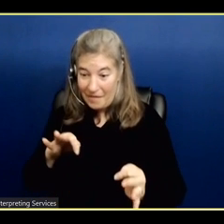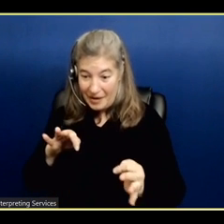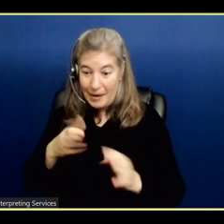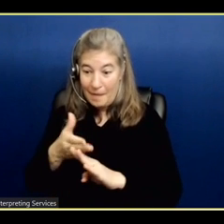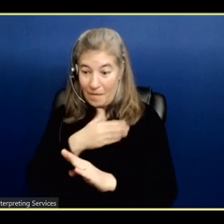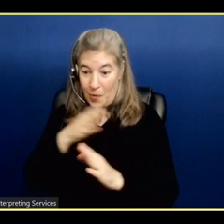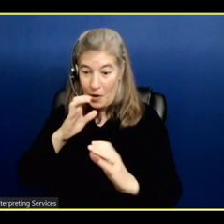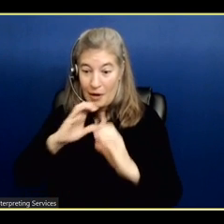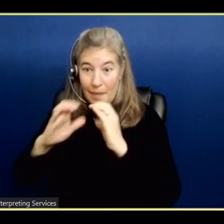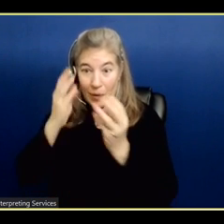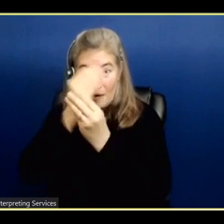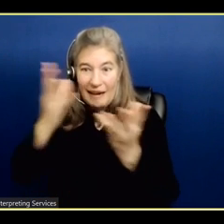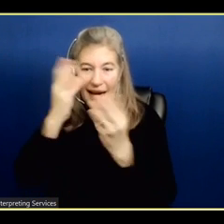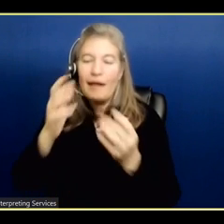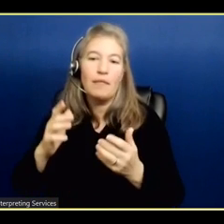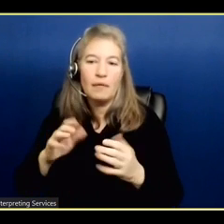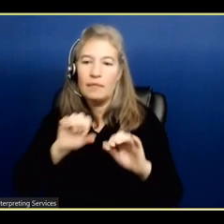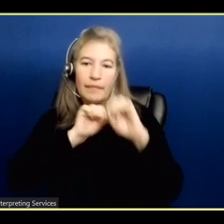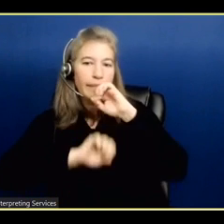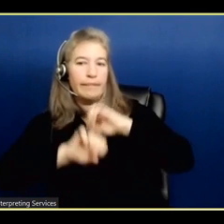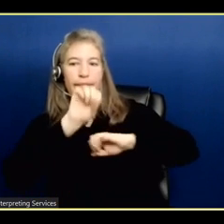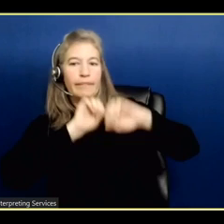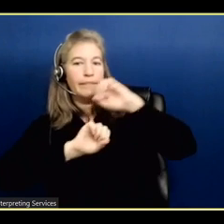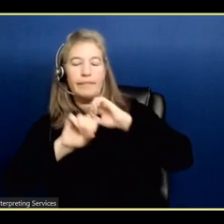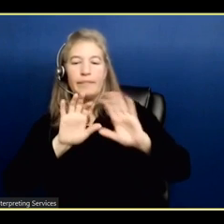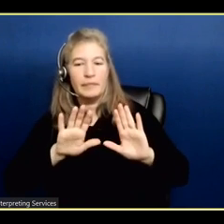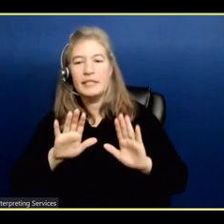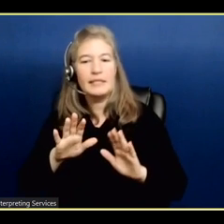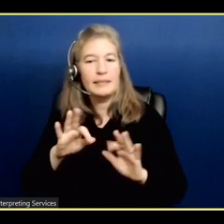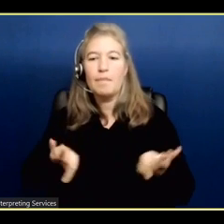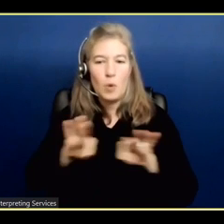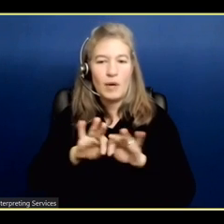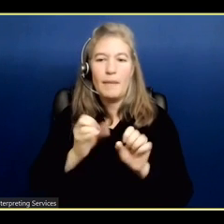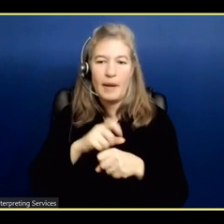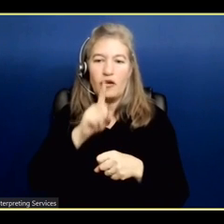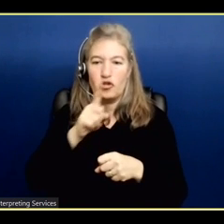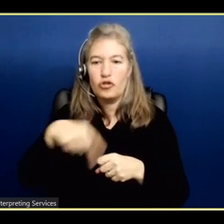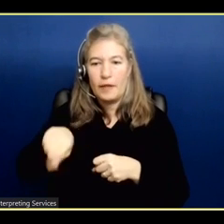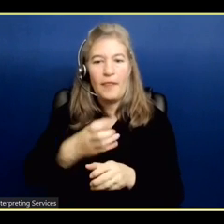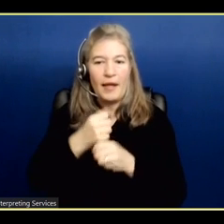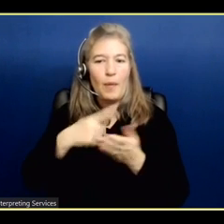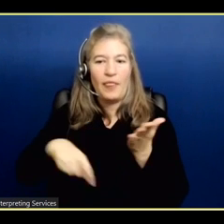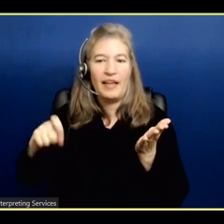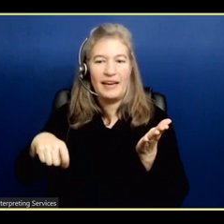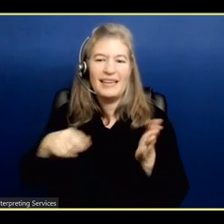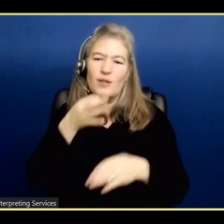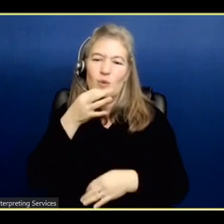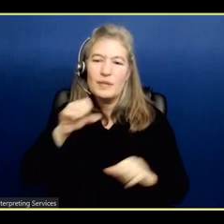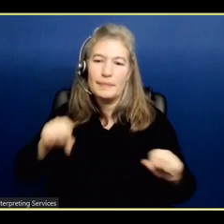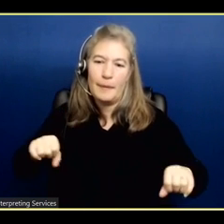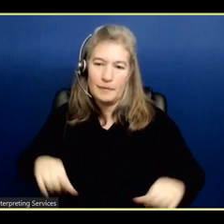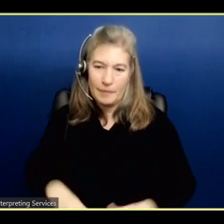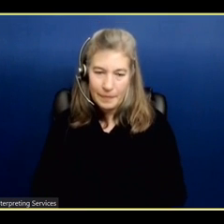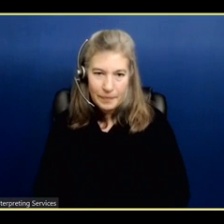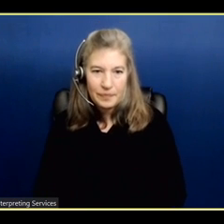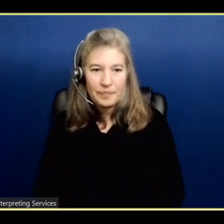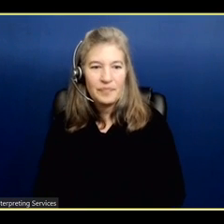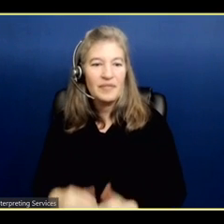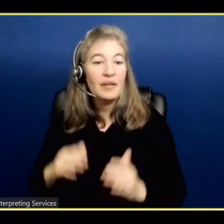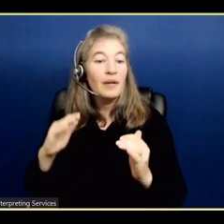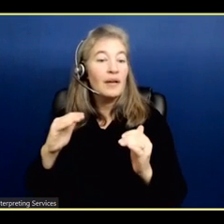needs. There are simply no programs, no art. Now I'm thinking of the art holding us up right now in this moment, even